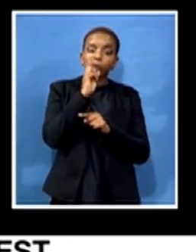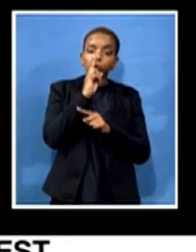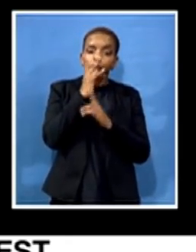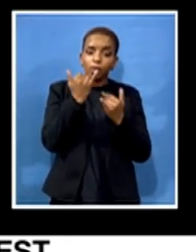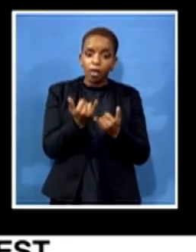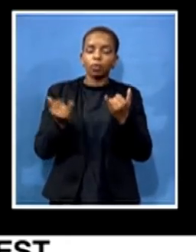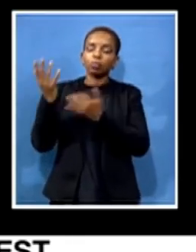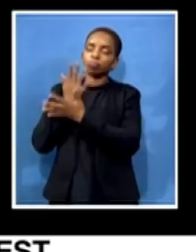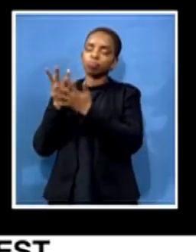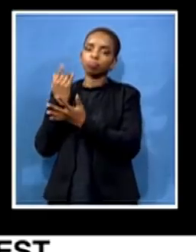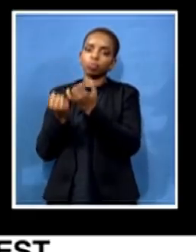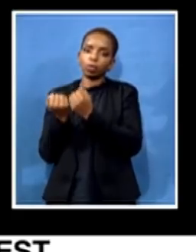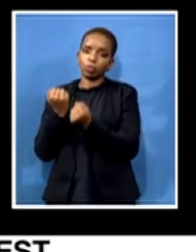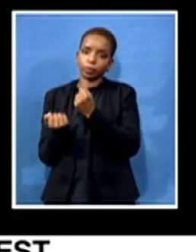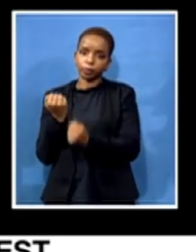Secondly,